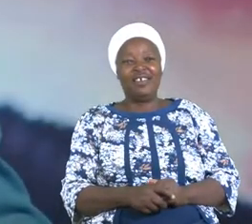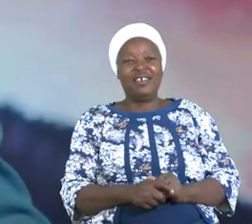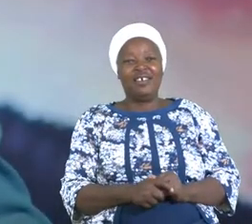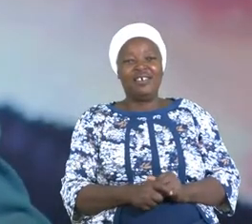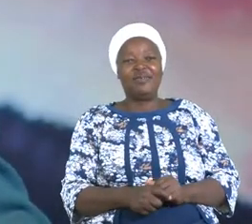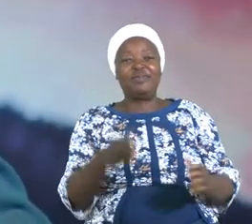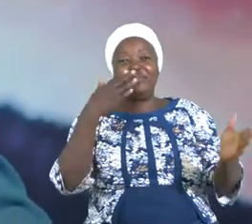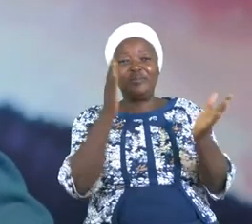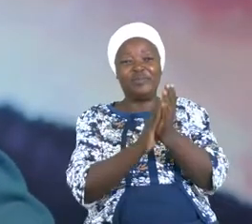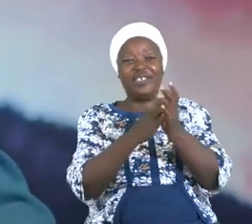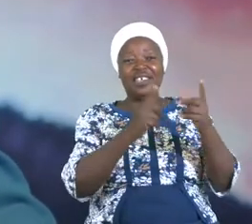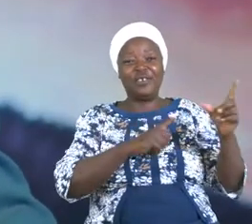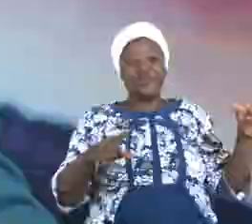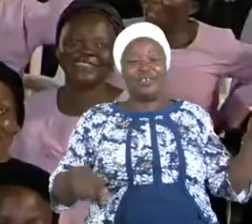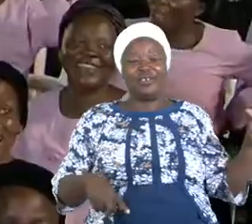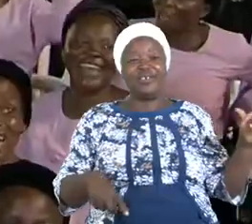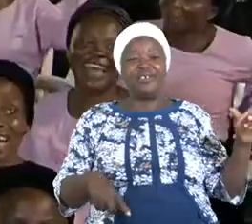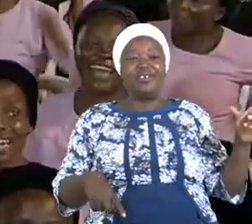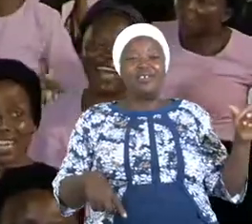Praise the Lord.